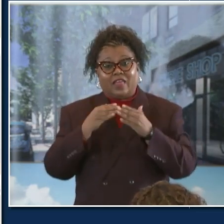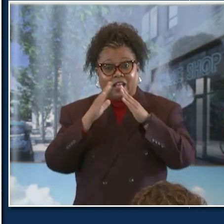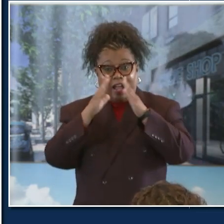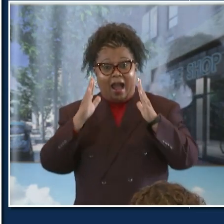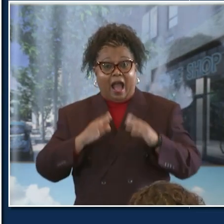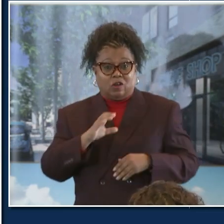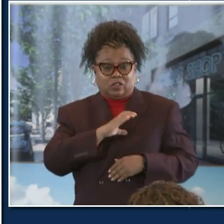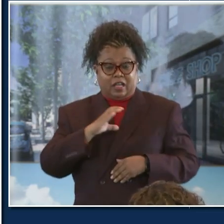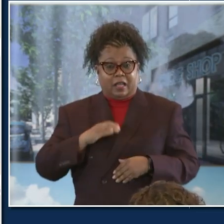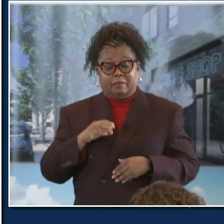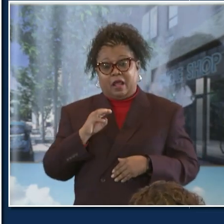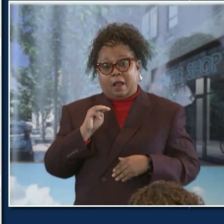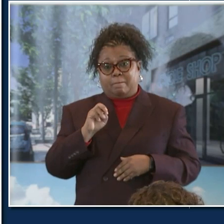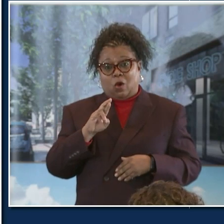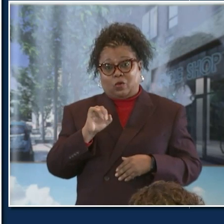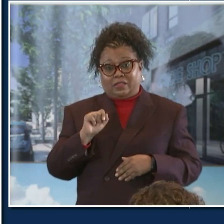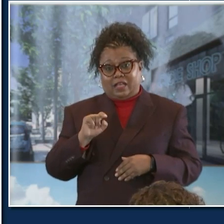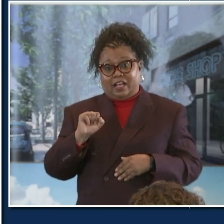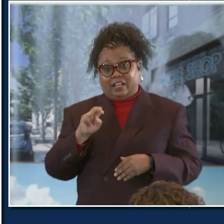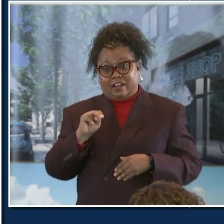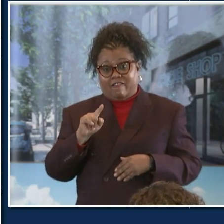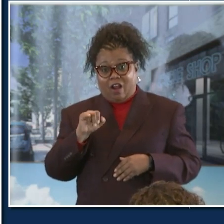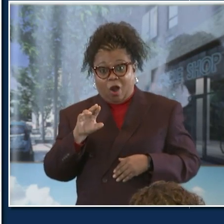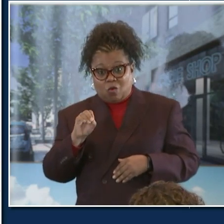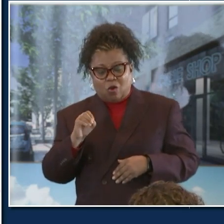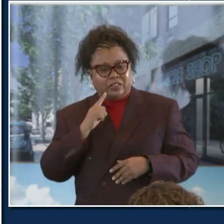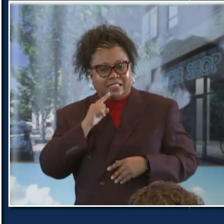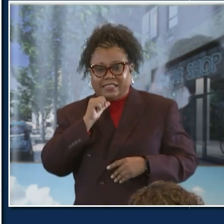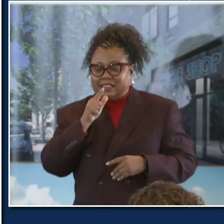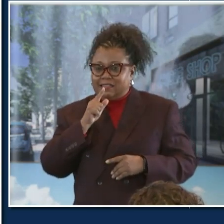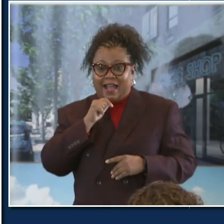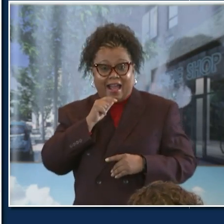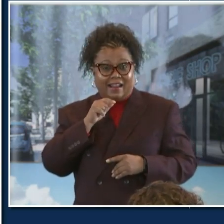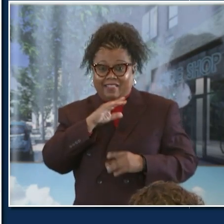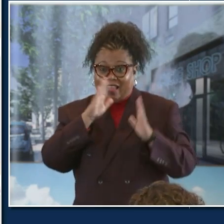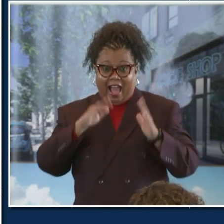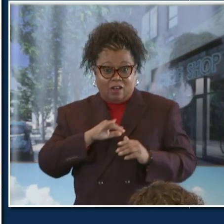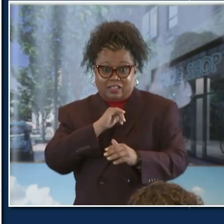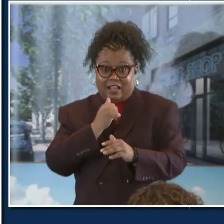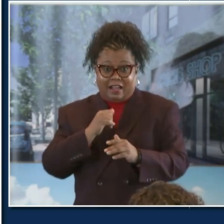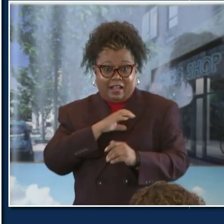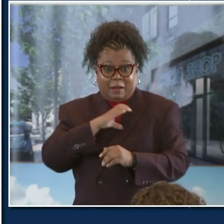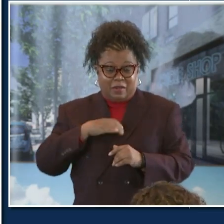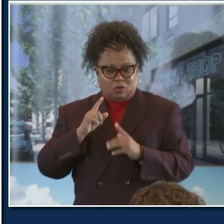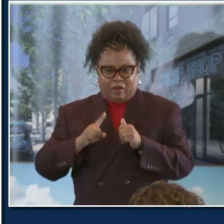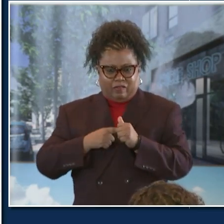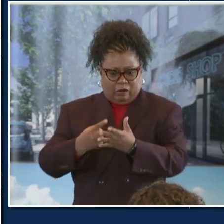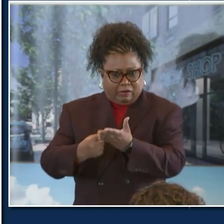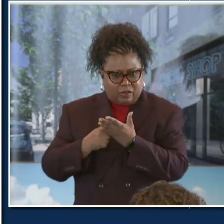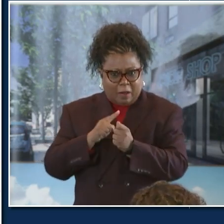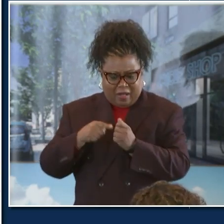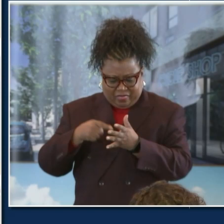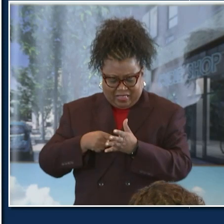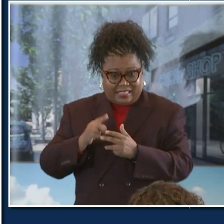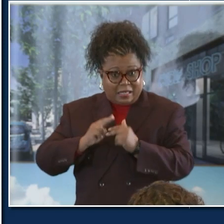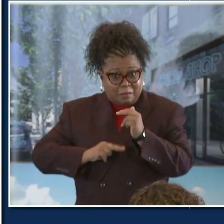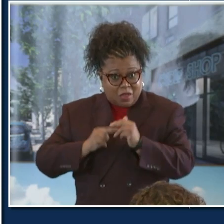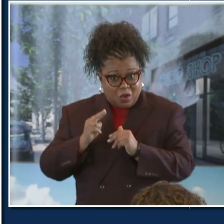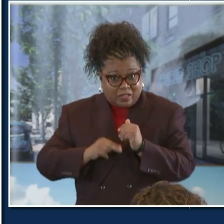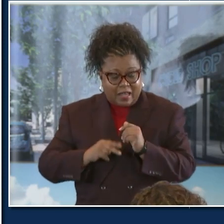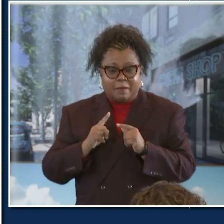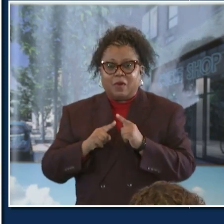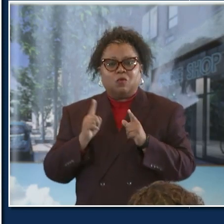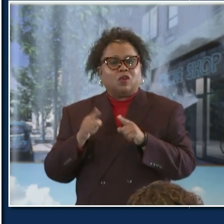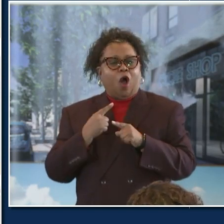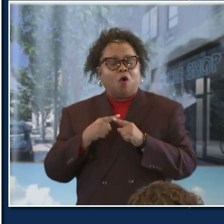Housing Commissioner, Marissa Navarra. She was actually not the Housing Commissioner when we first had conversations about this very building, but